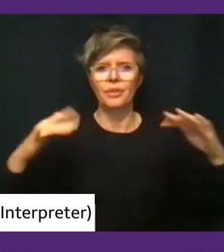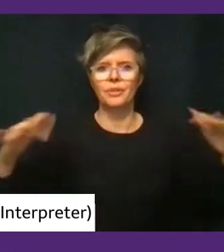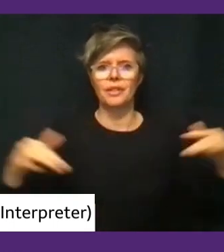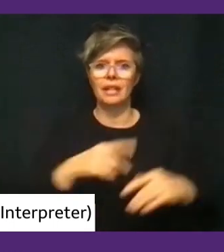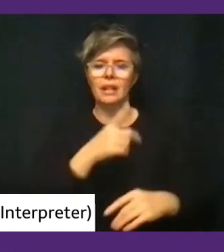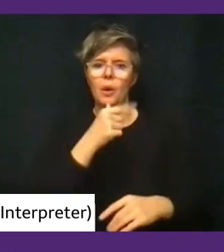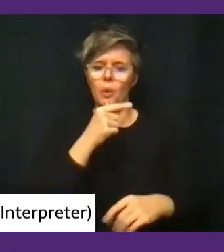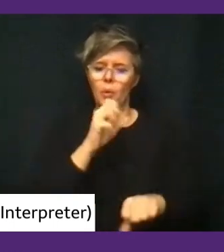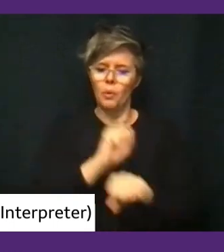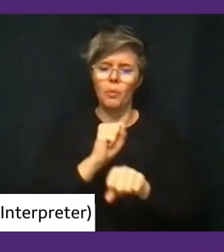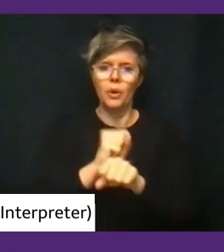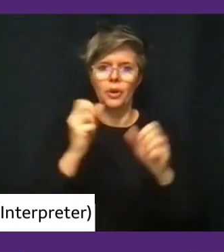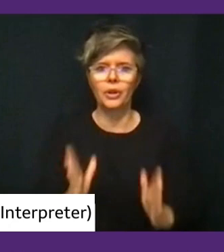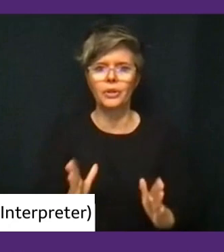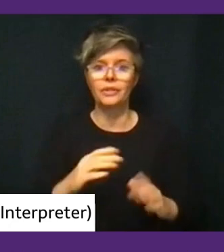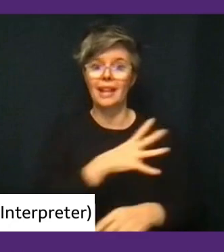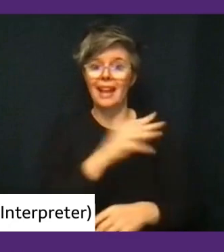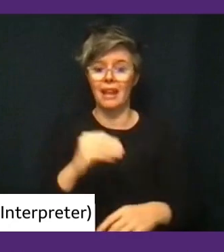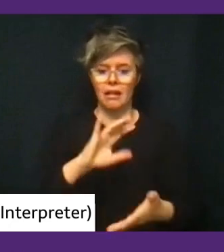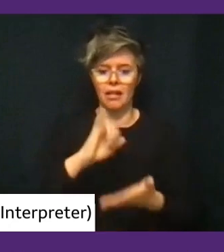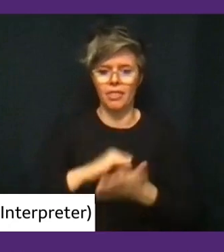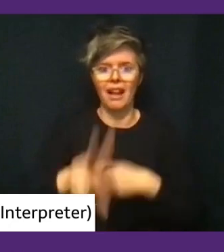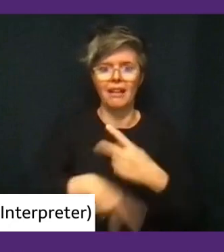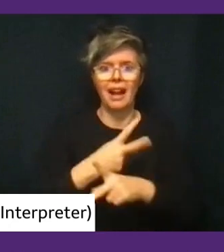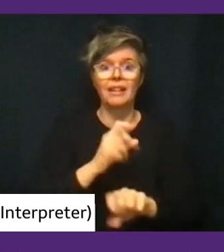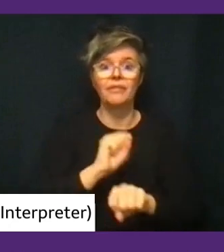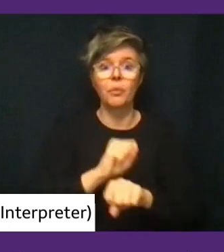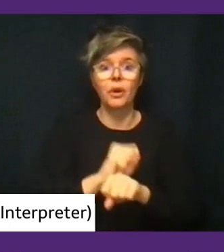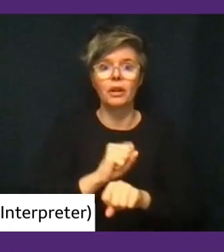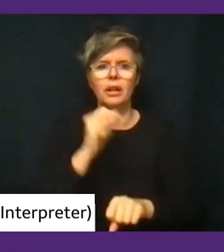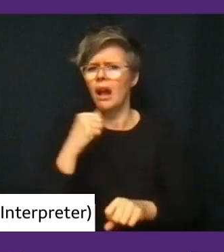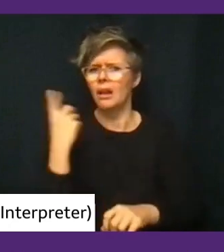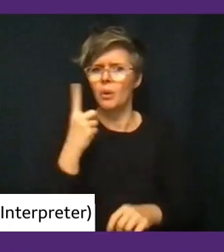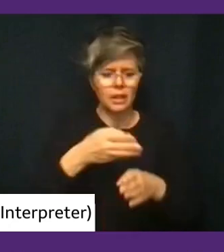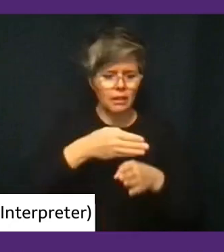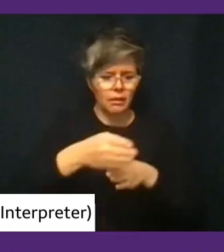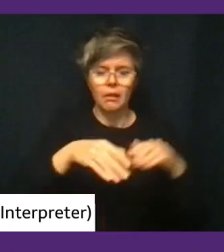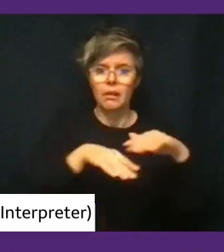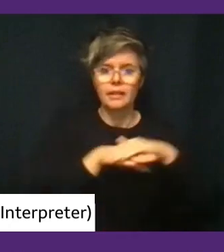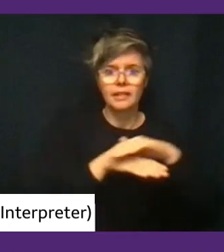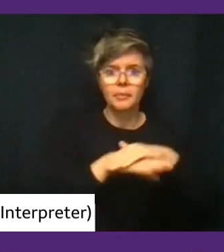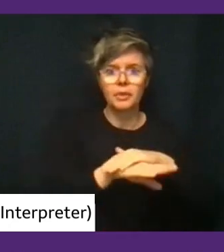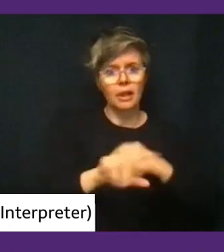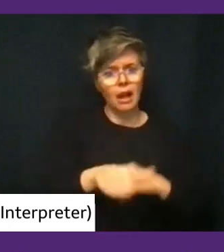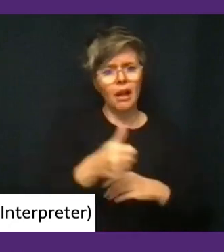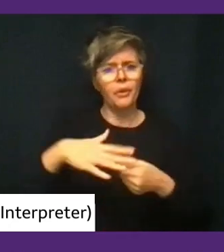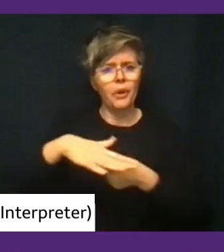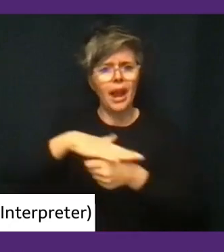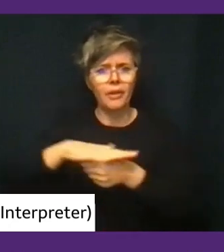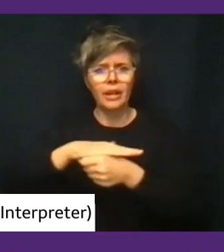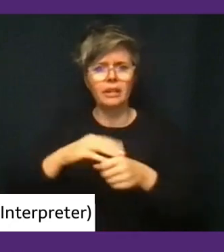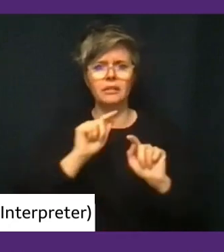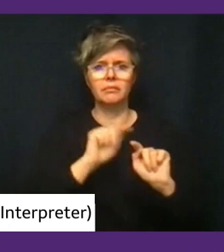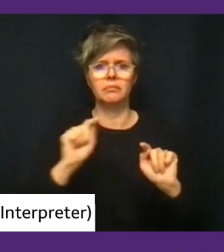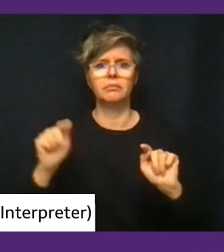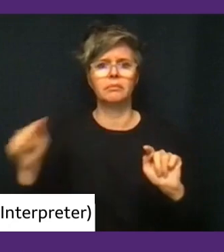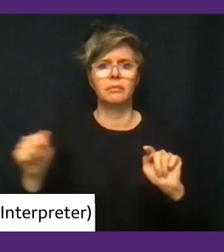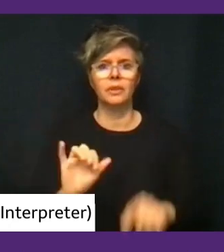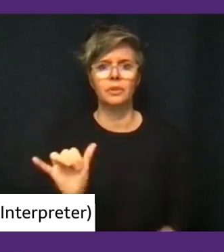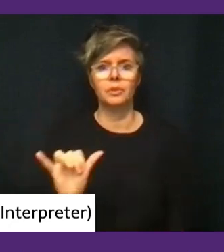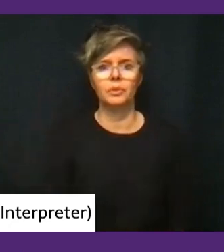do across the board, not just in accessibility, but in every area. We've certainly found this last few years